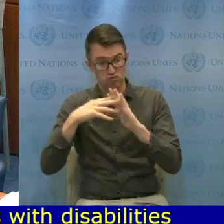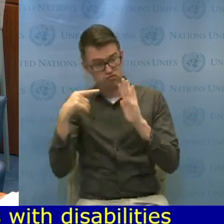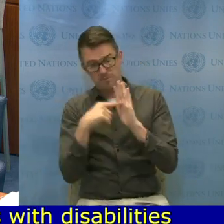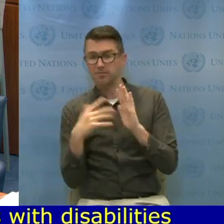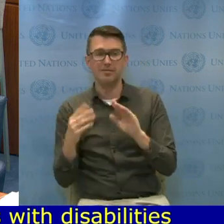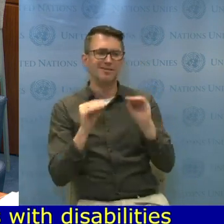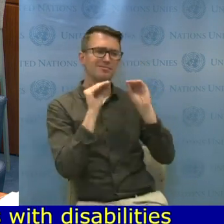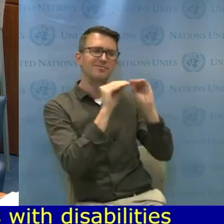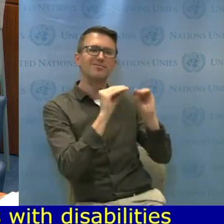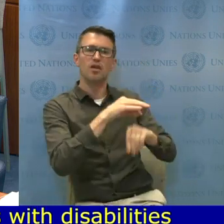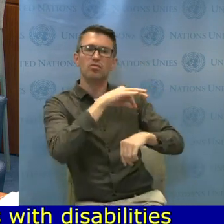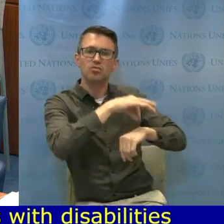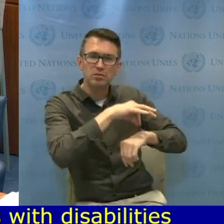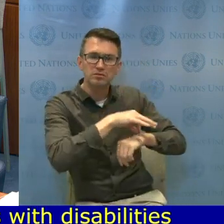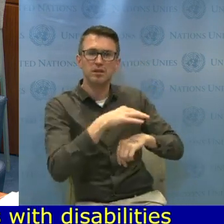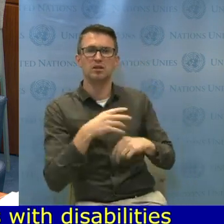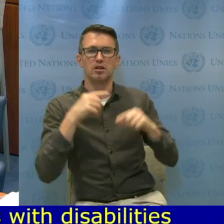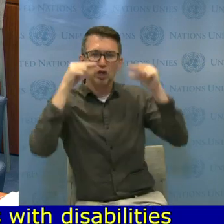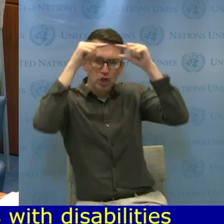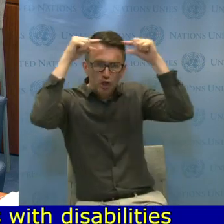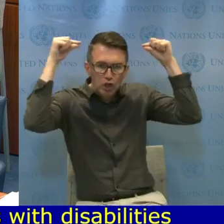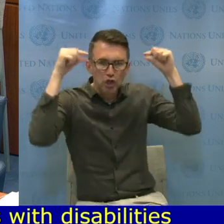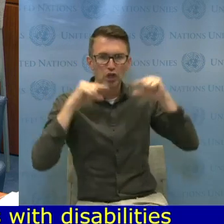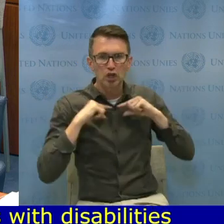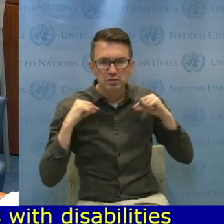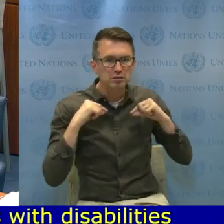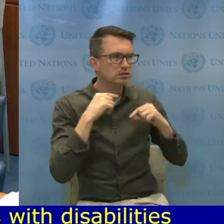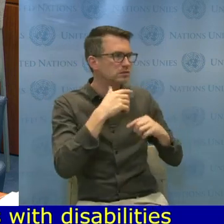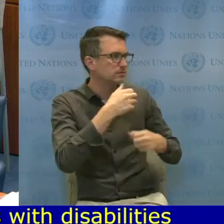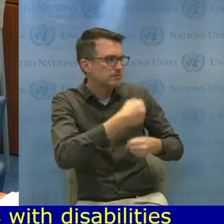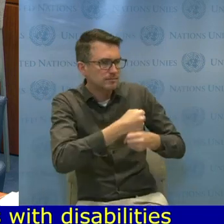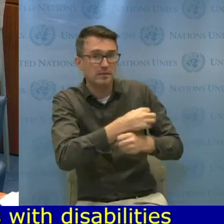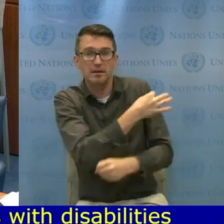in the field of communication with persons with disabilities. Thank you.